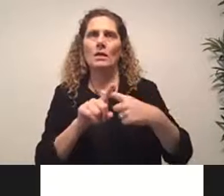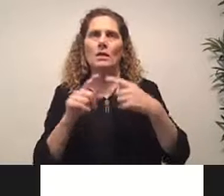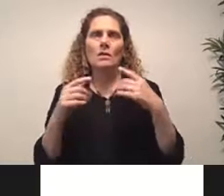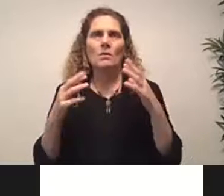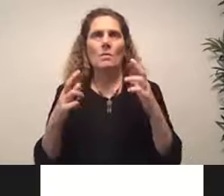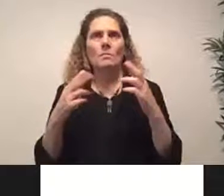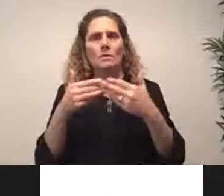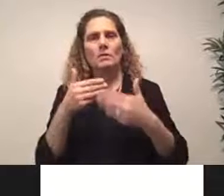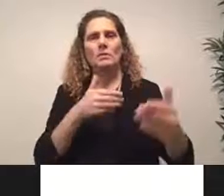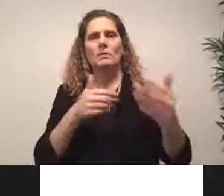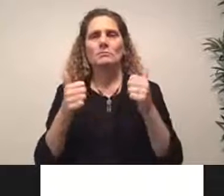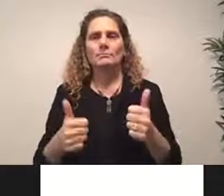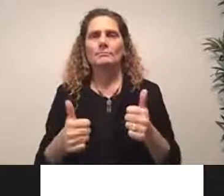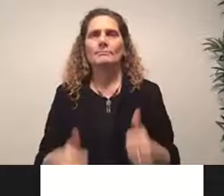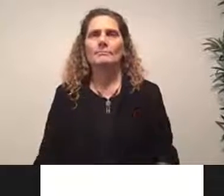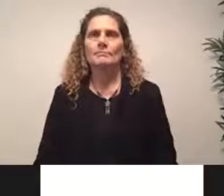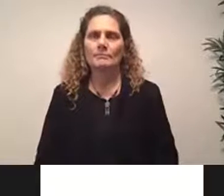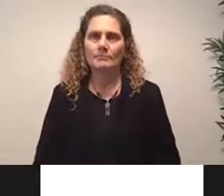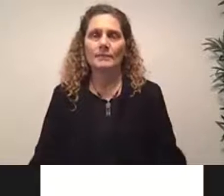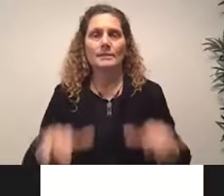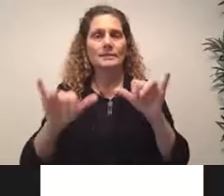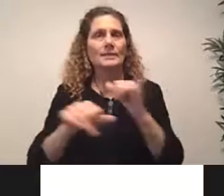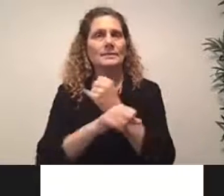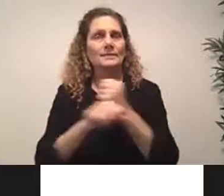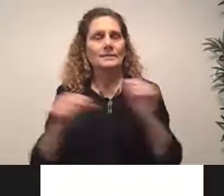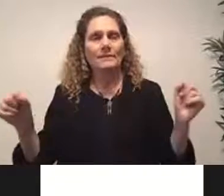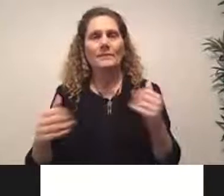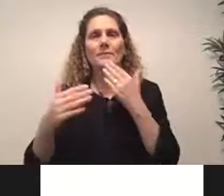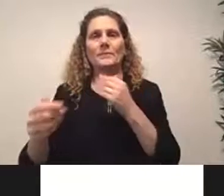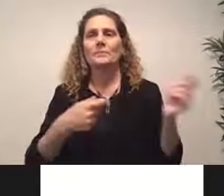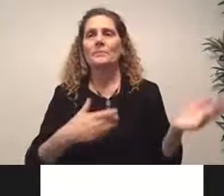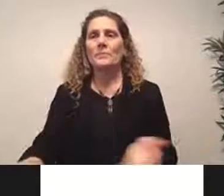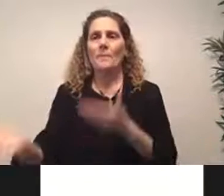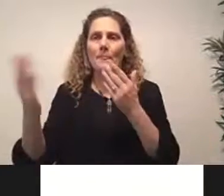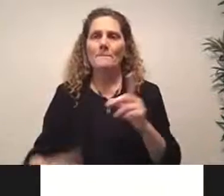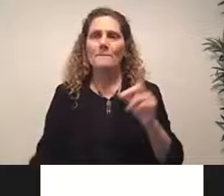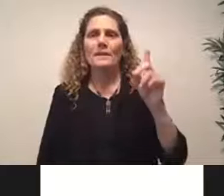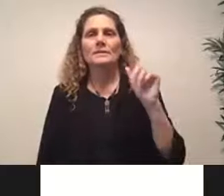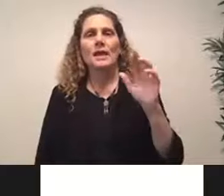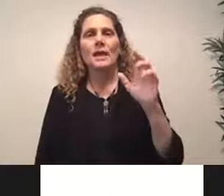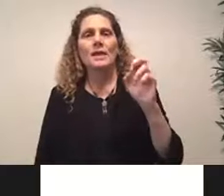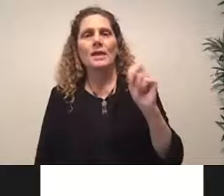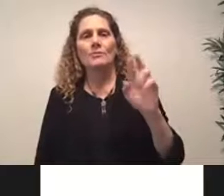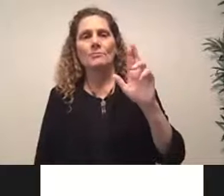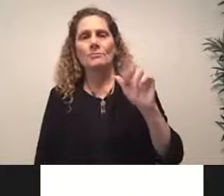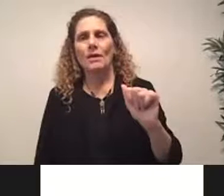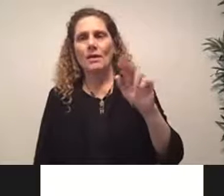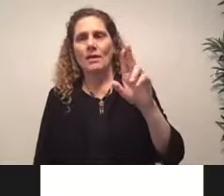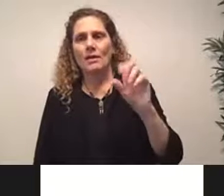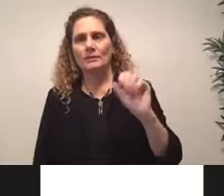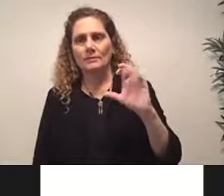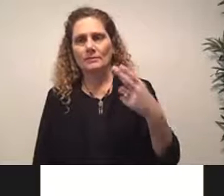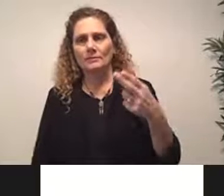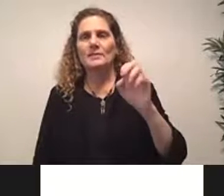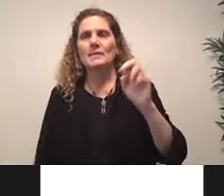I will hand it to Director Rausch. Thank you very much, Dr. Weston. It's my pleasure to join this afternoon to give a quick data update from